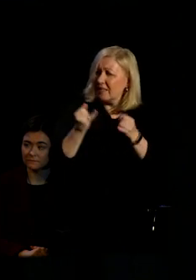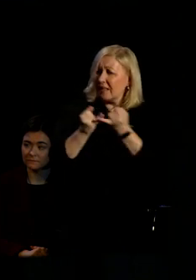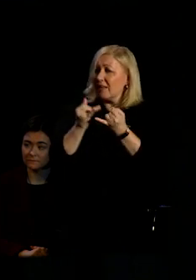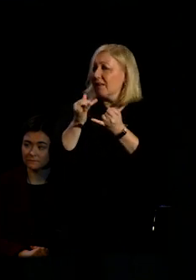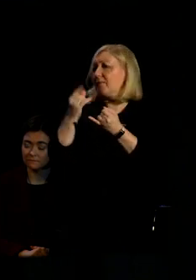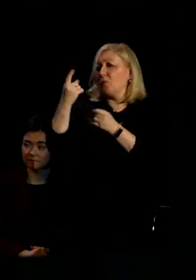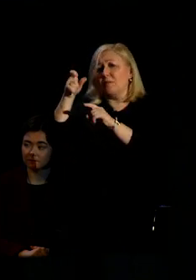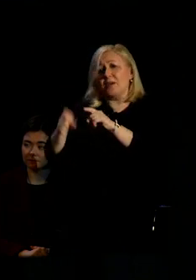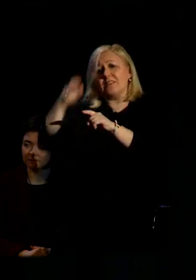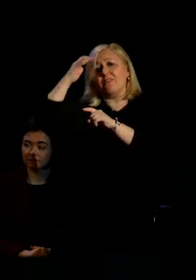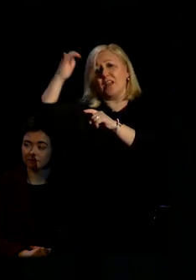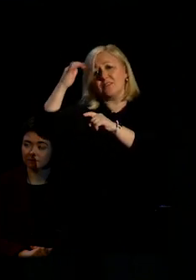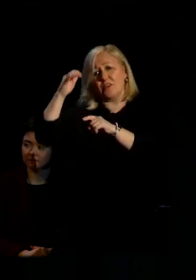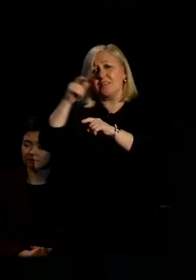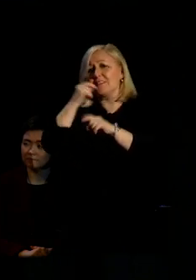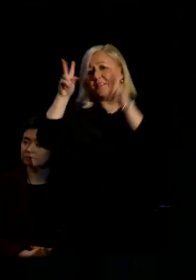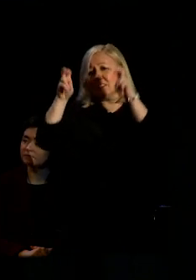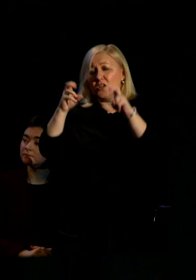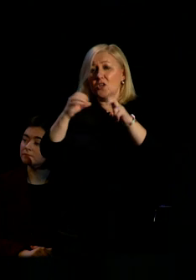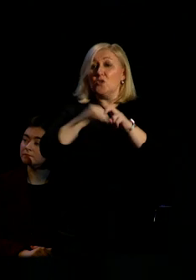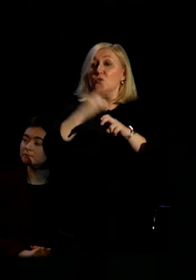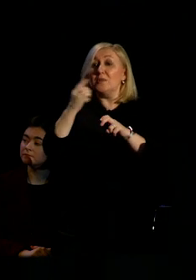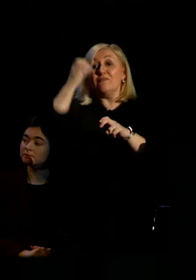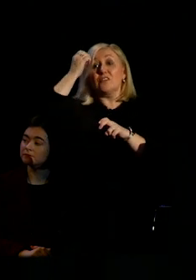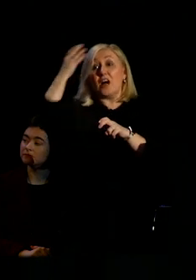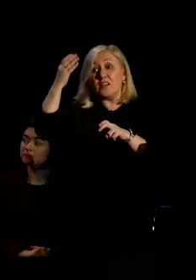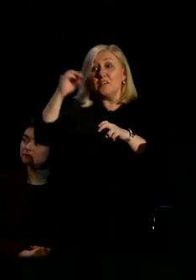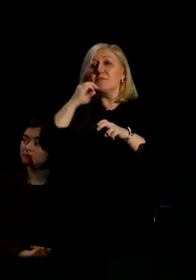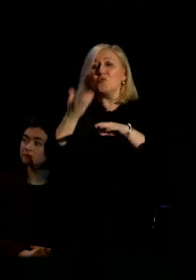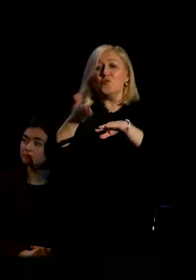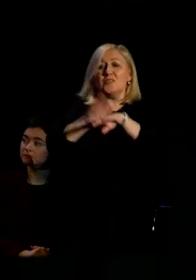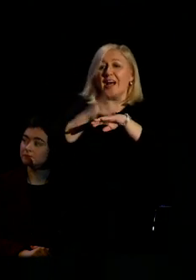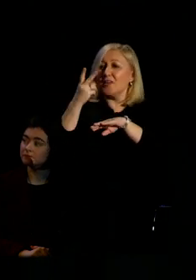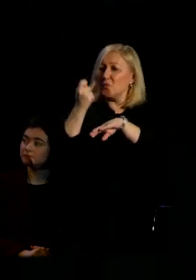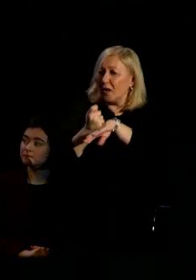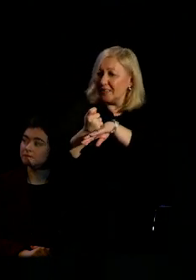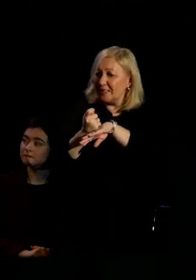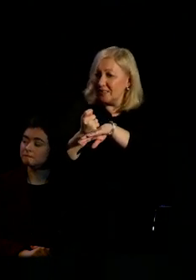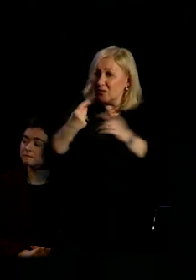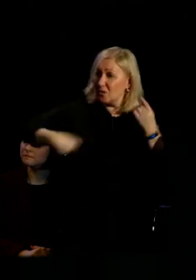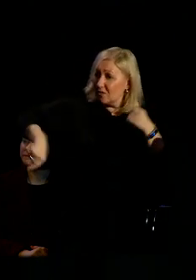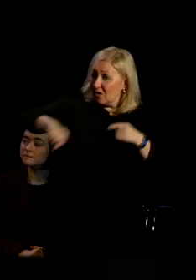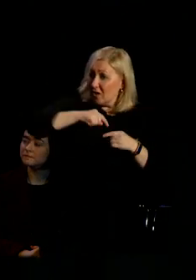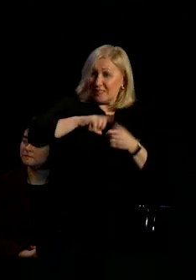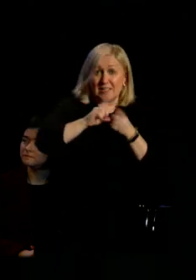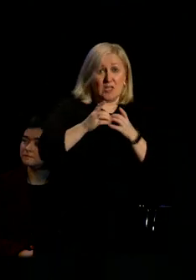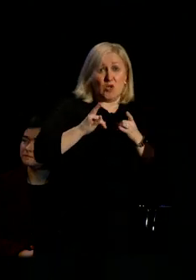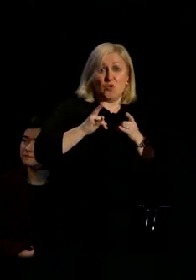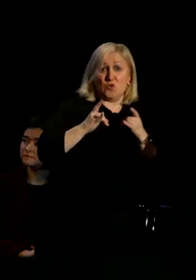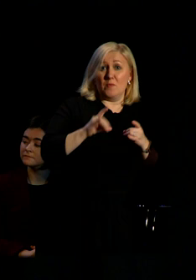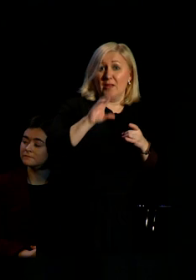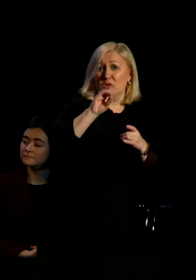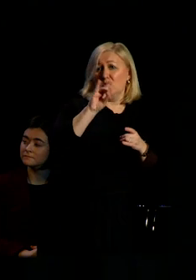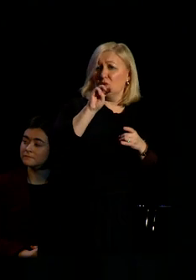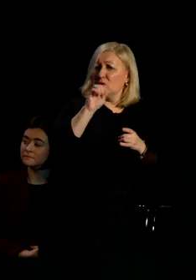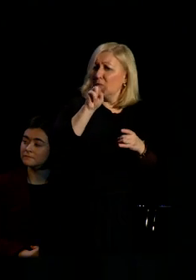forgotten is to die twice. And as humanitarians and reflexive, responsible human beings, we have a duty to